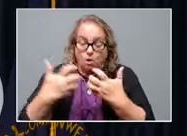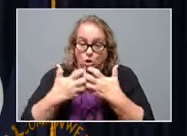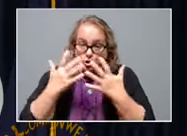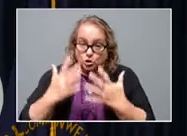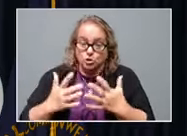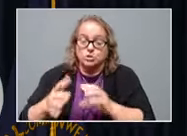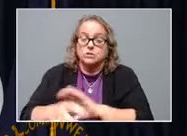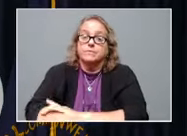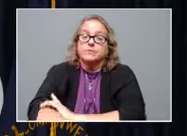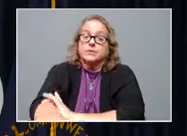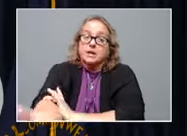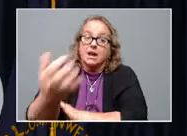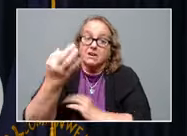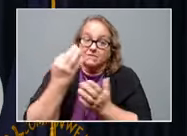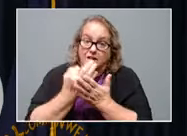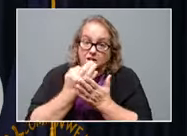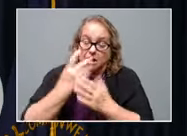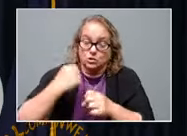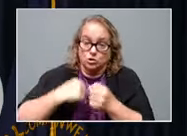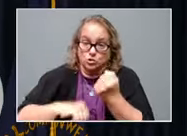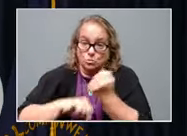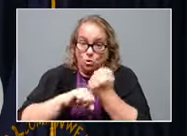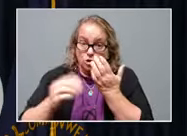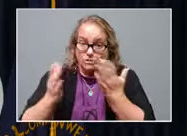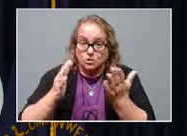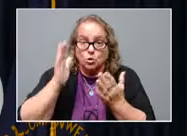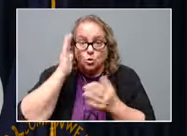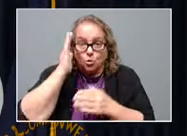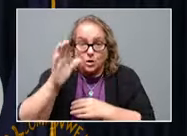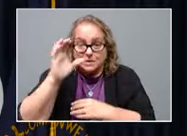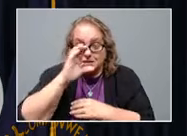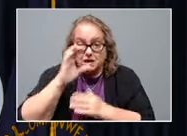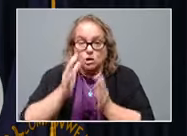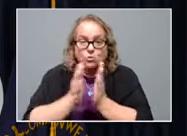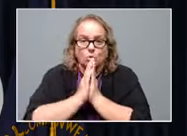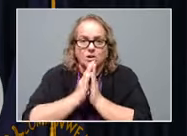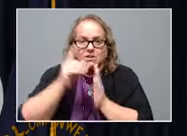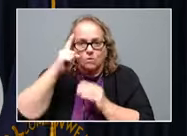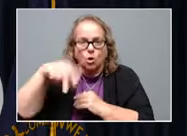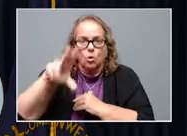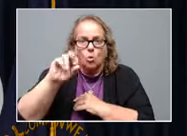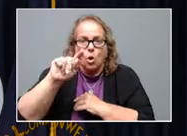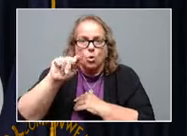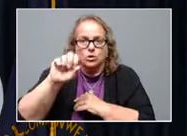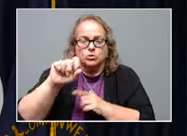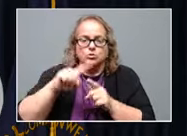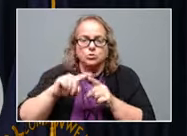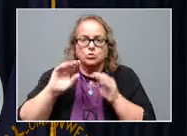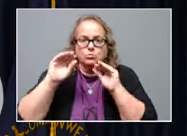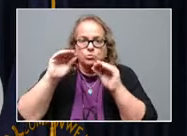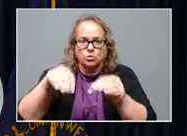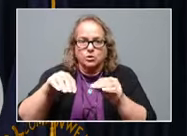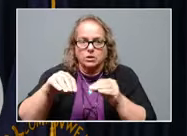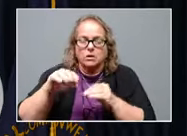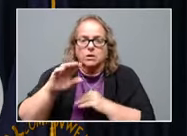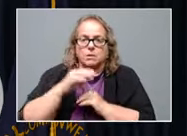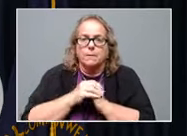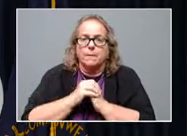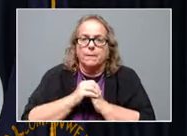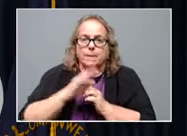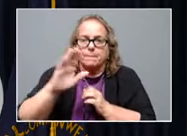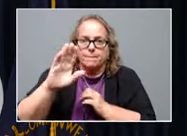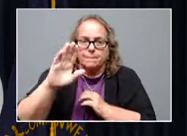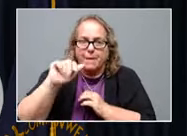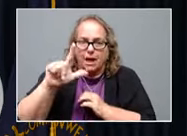Facility and Support Services will be seeking a request for quotes for the installation of bollards on the grounds of the Kentucky State